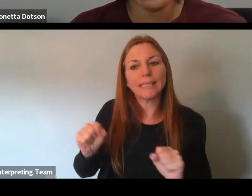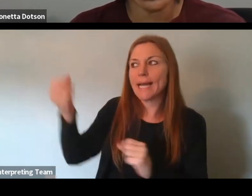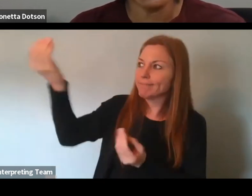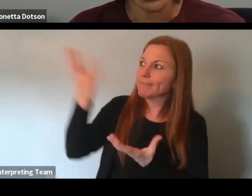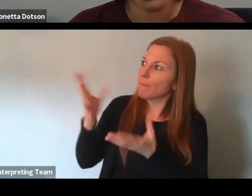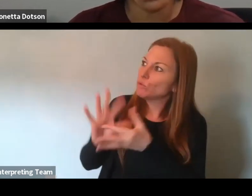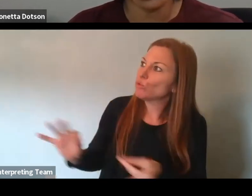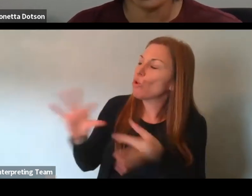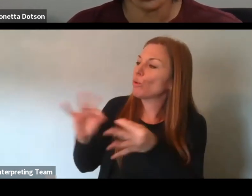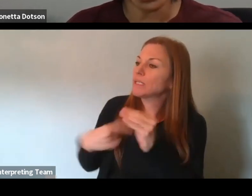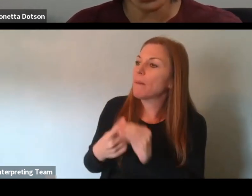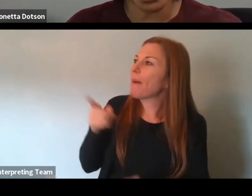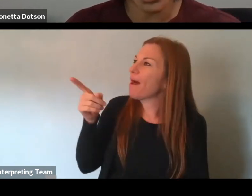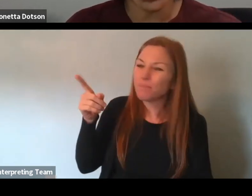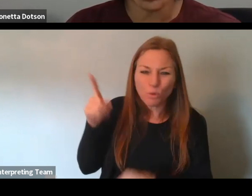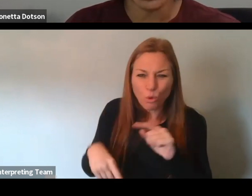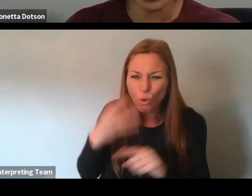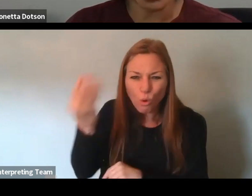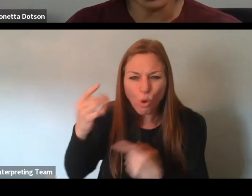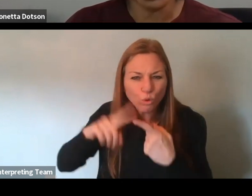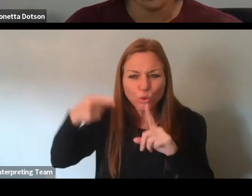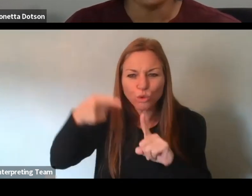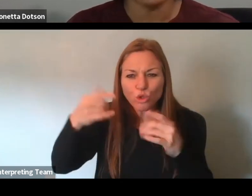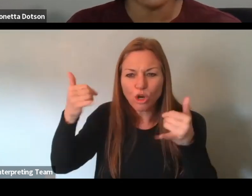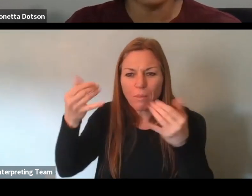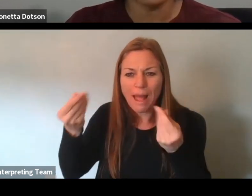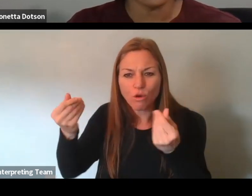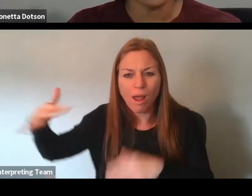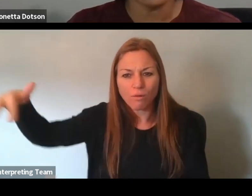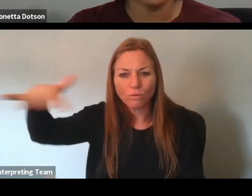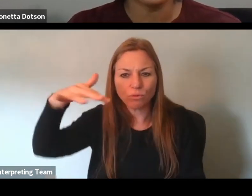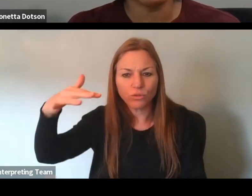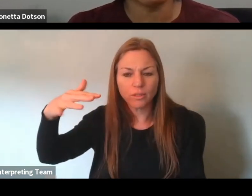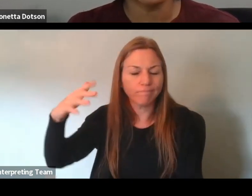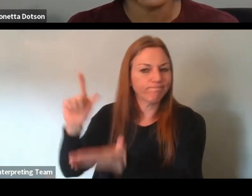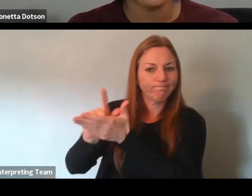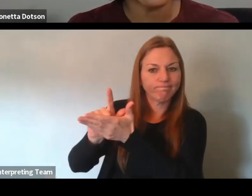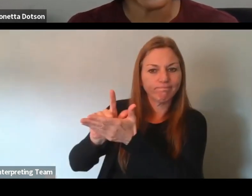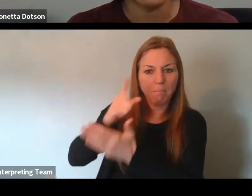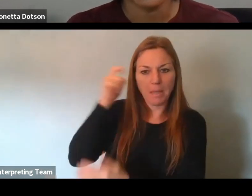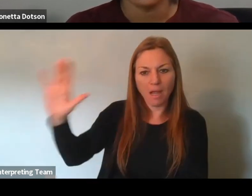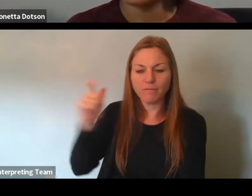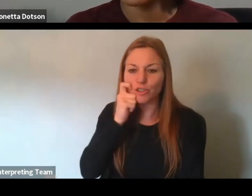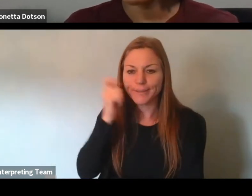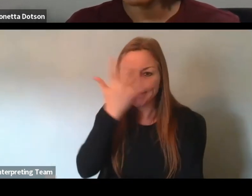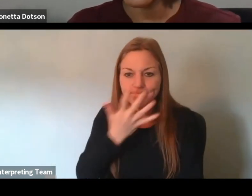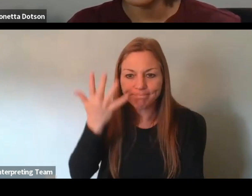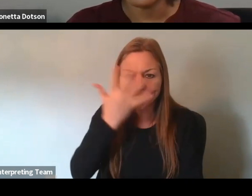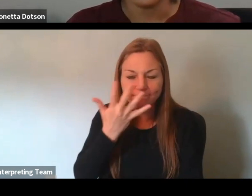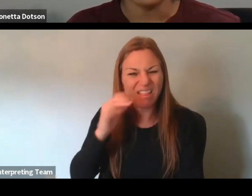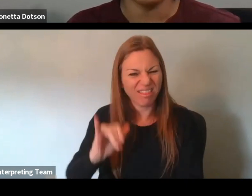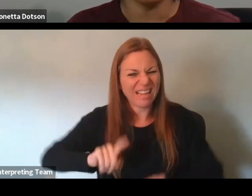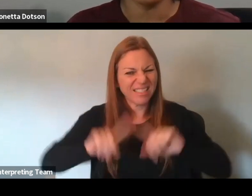world. And that's going to be different than people who are our ages now, who then become older adults, who live through